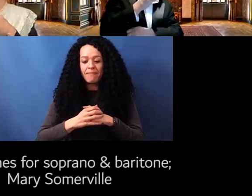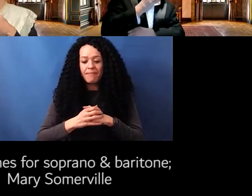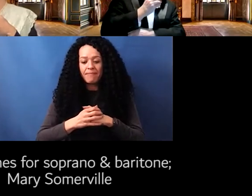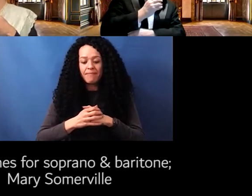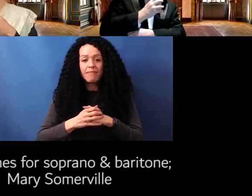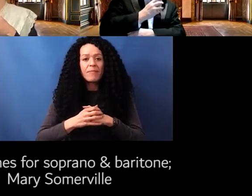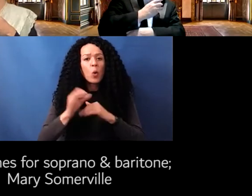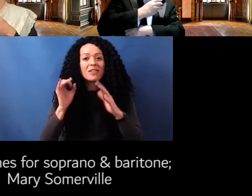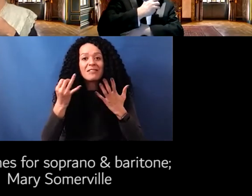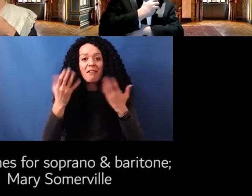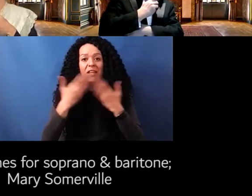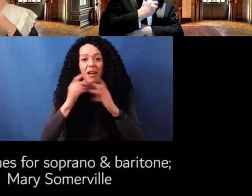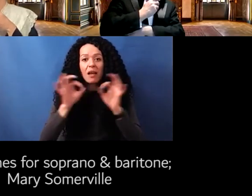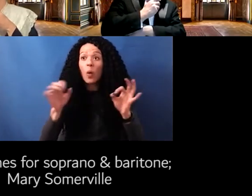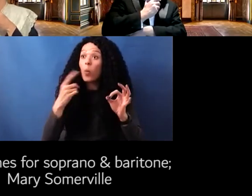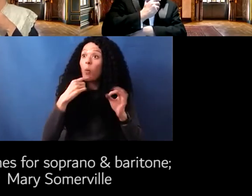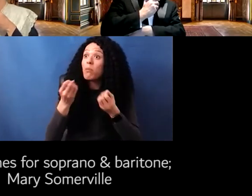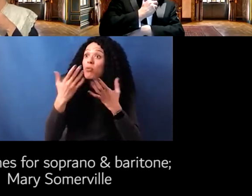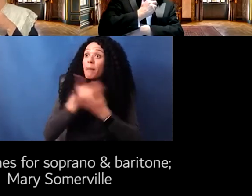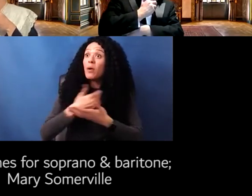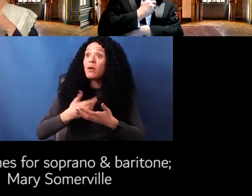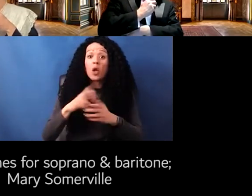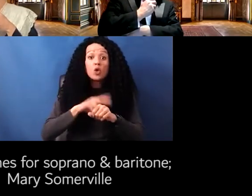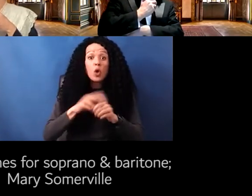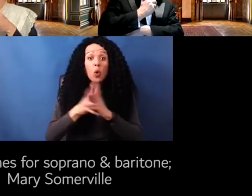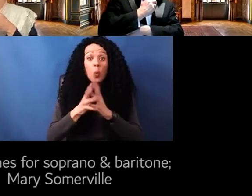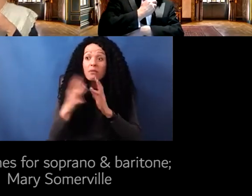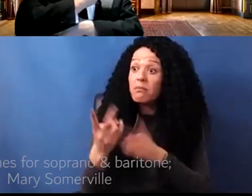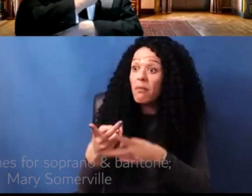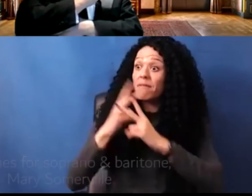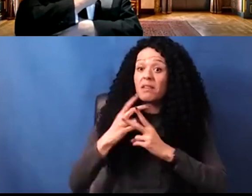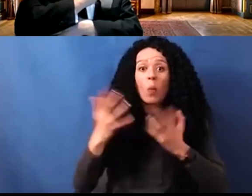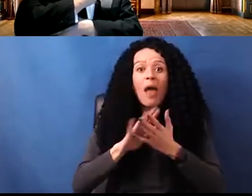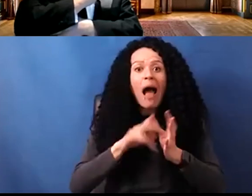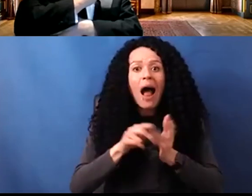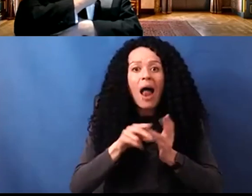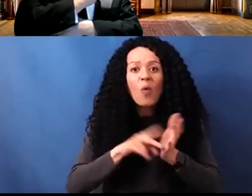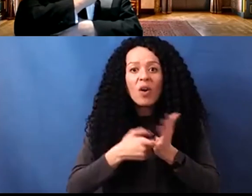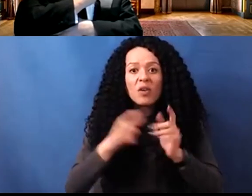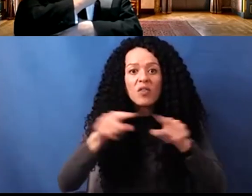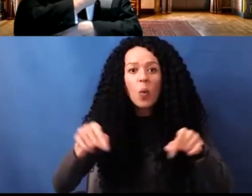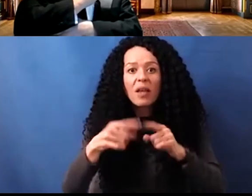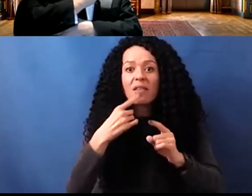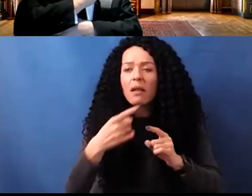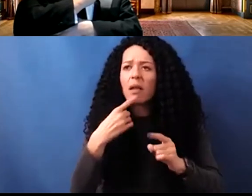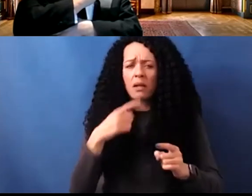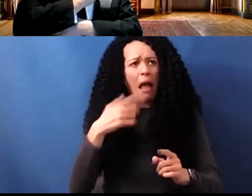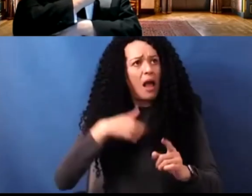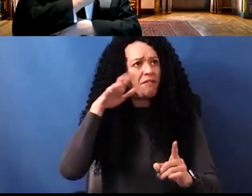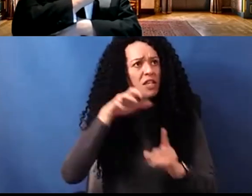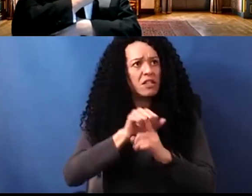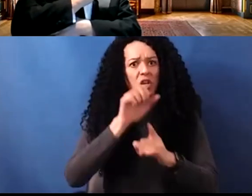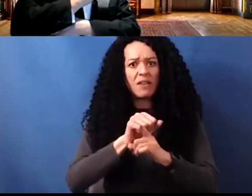One bright morning, Dr. Williston came to pay us a visit in Hanover Square, saying, I have